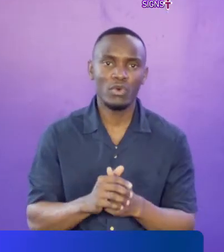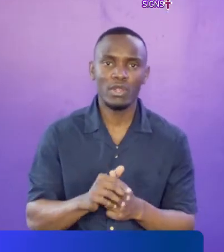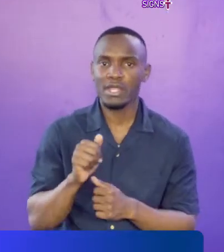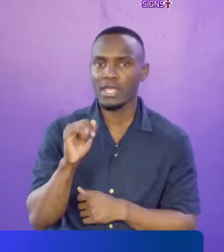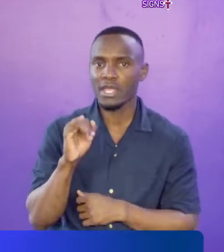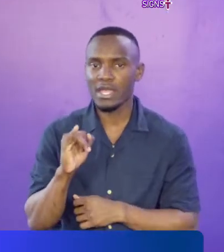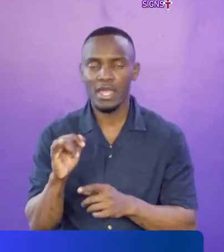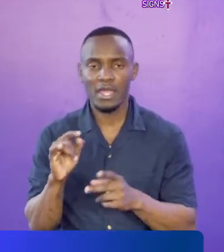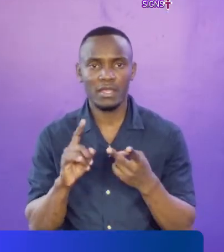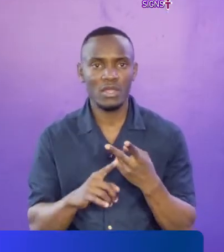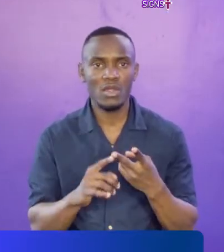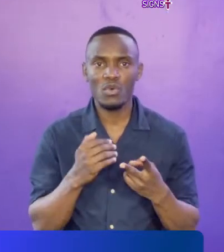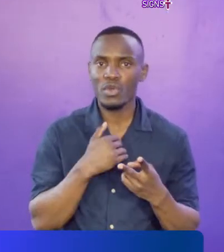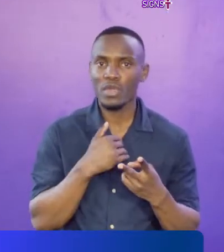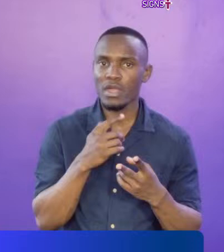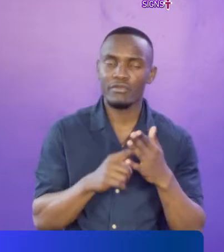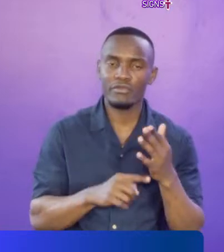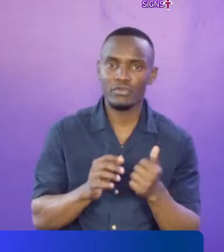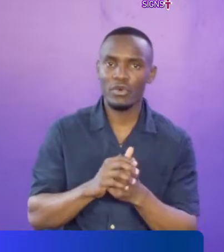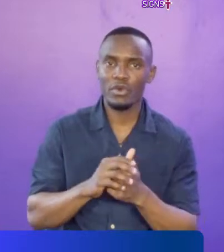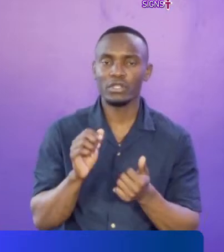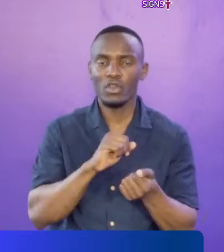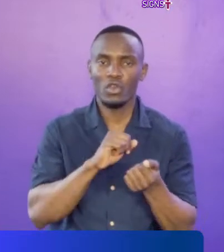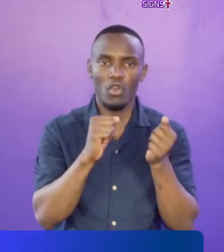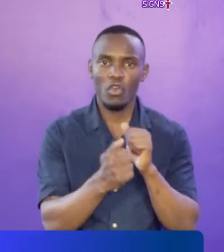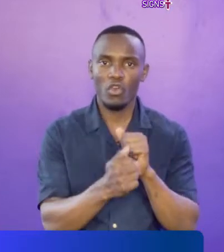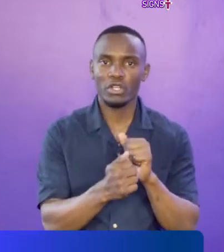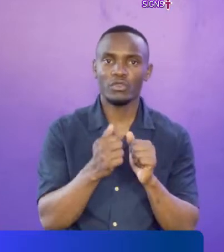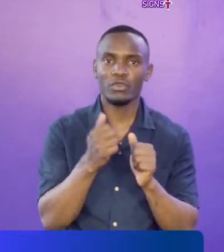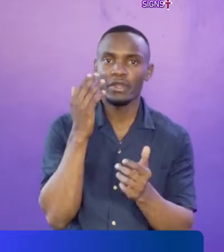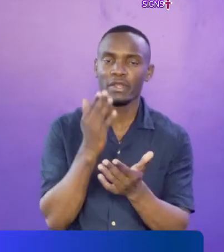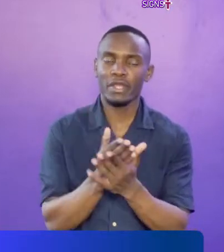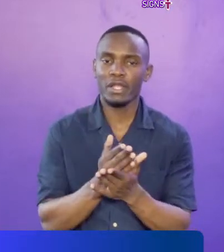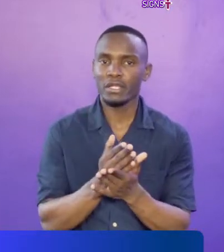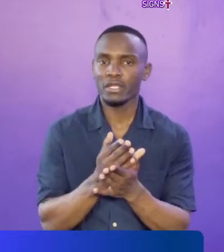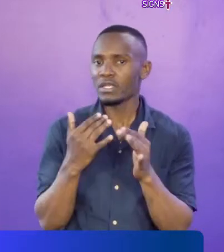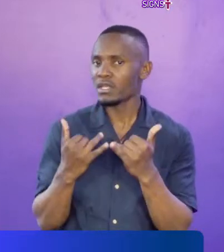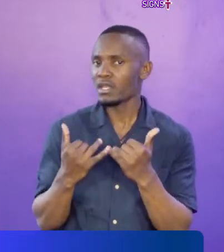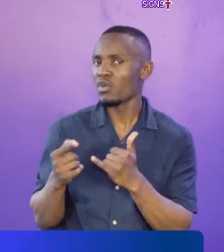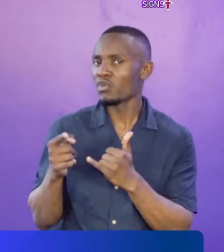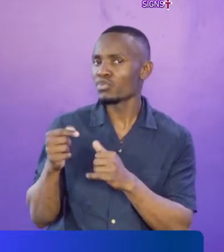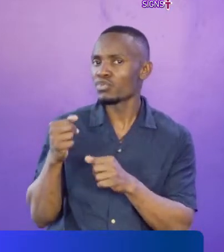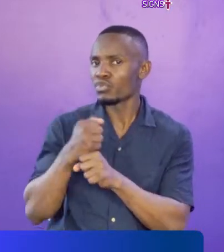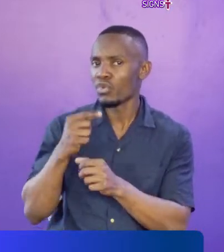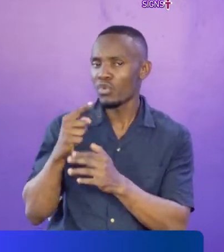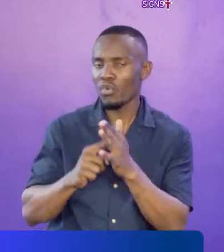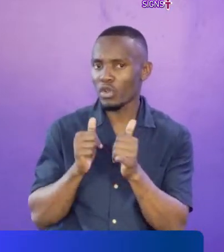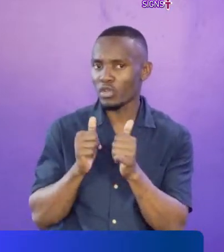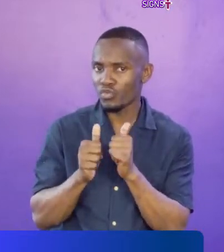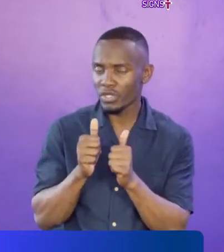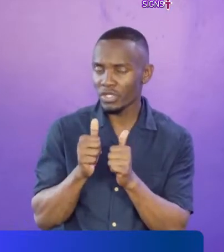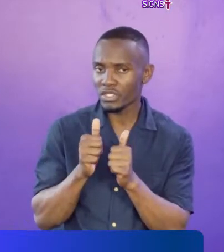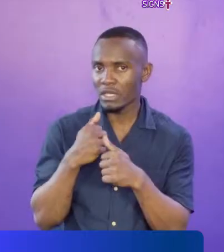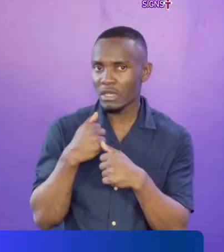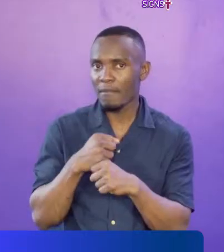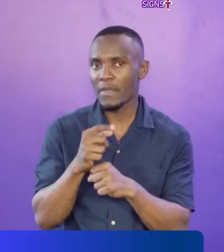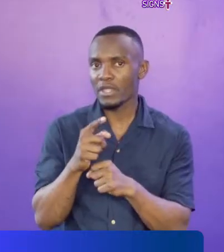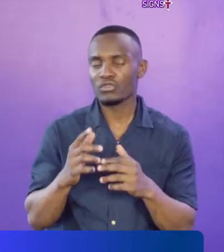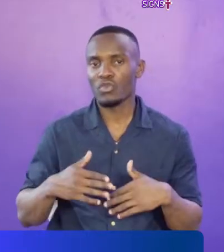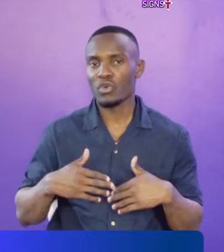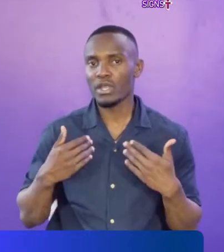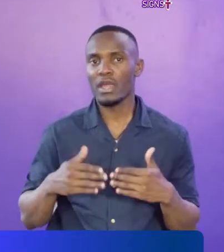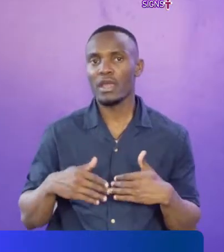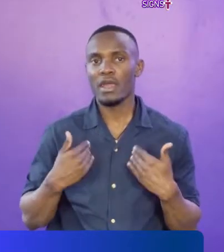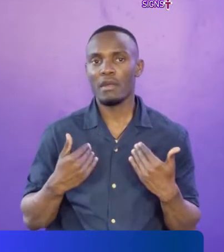augmented reality, which are some of the things that KICTANET are working on that are exciting you, even as a communications person, that you